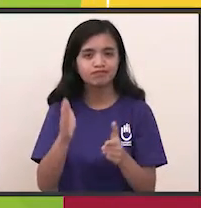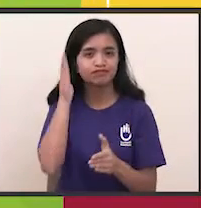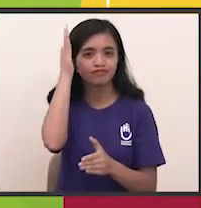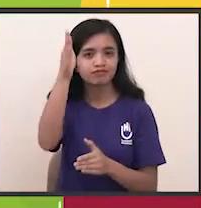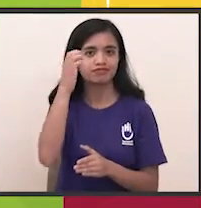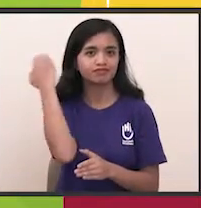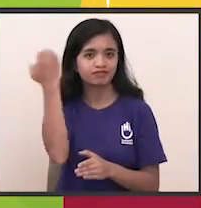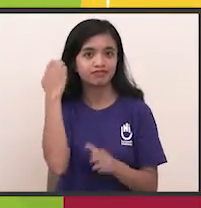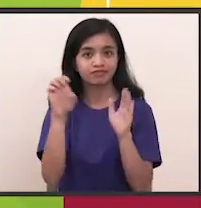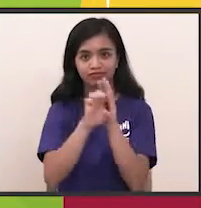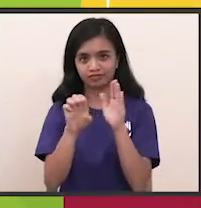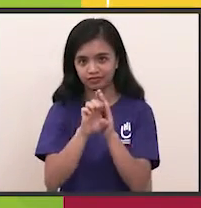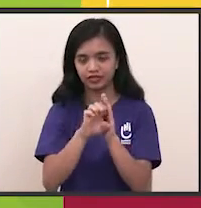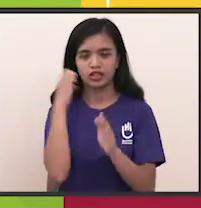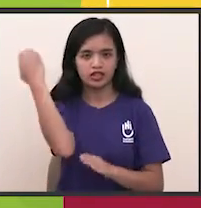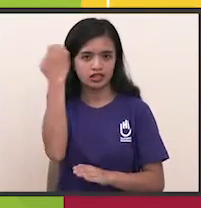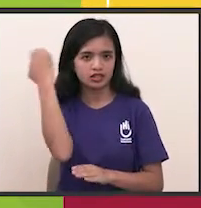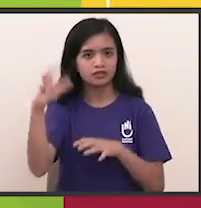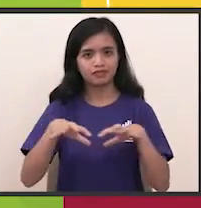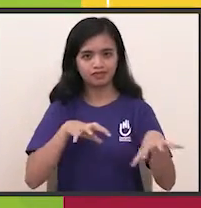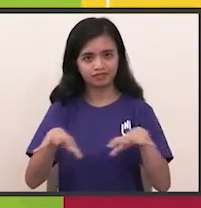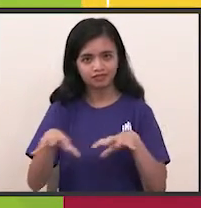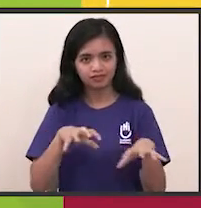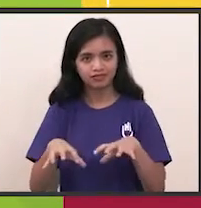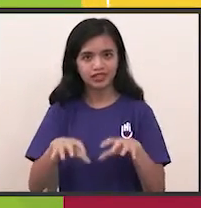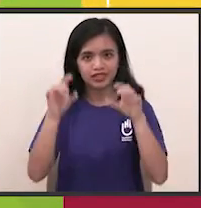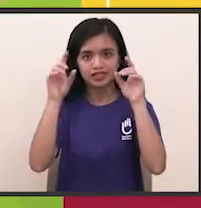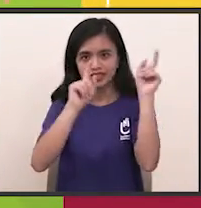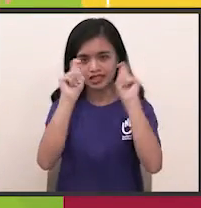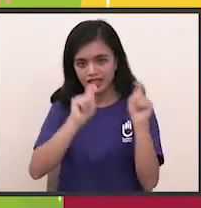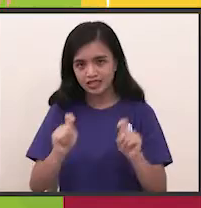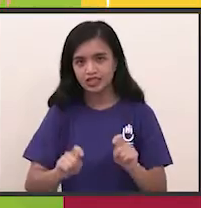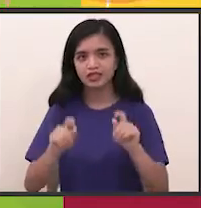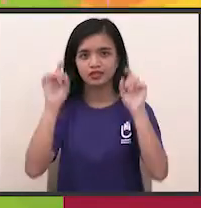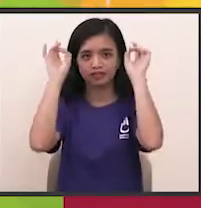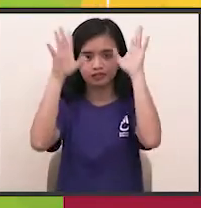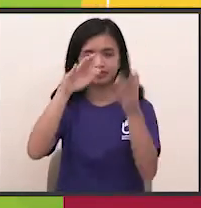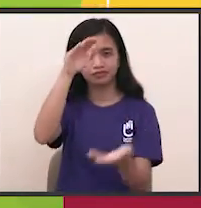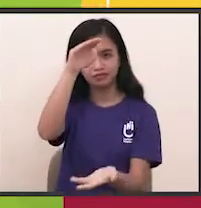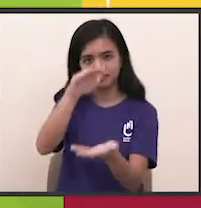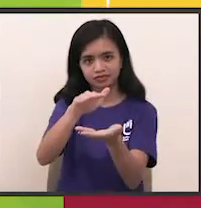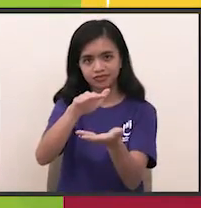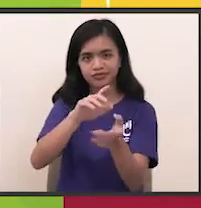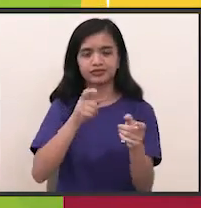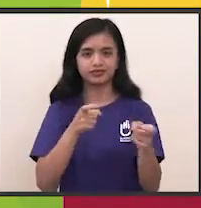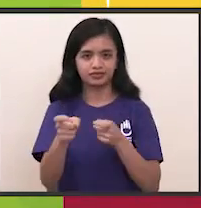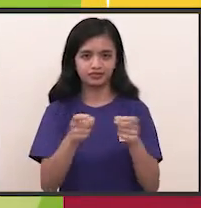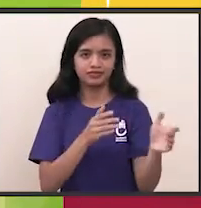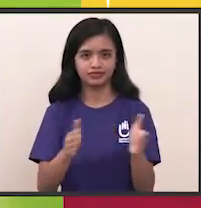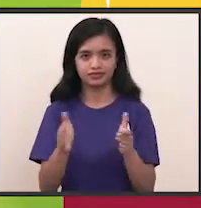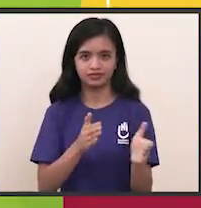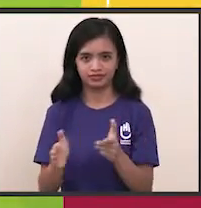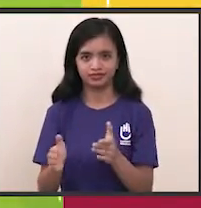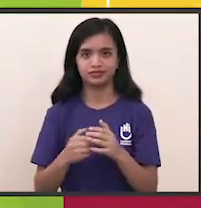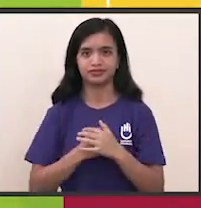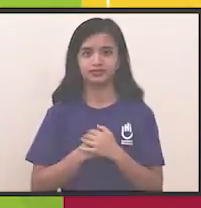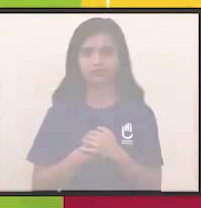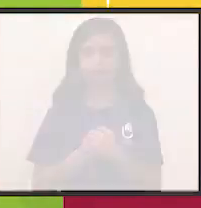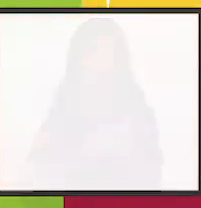future emergencies such as emergency drills, disaster risk reduction, and management planning.